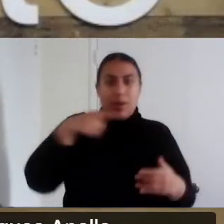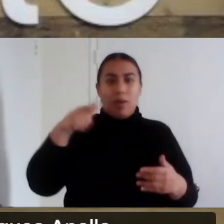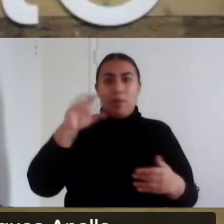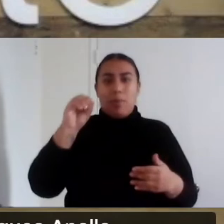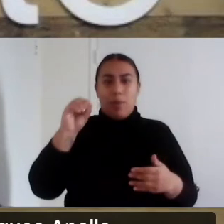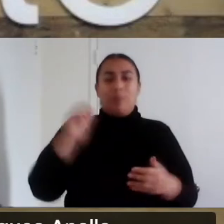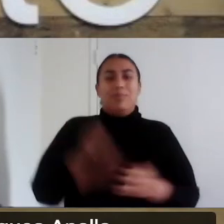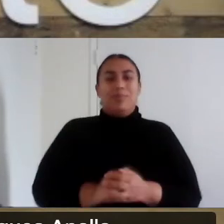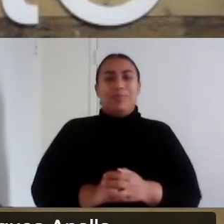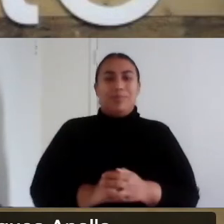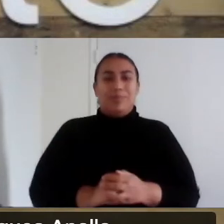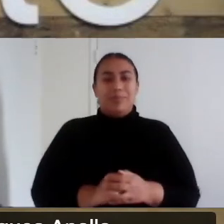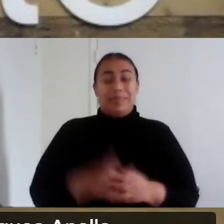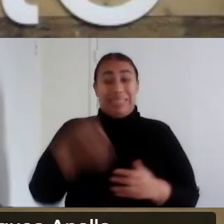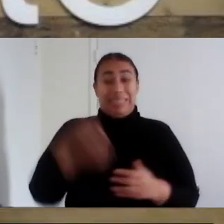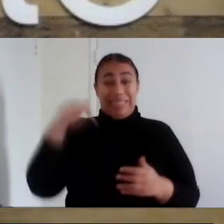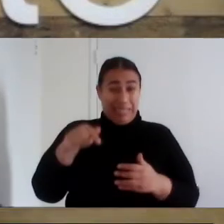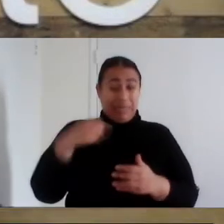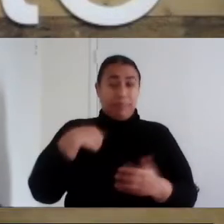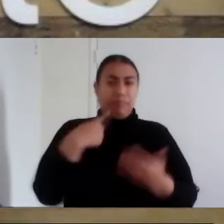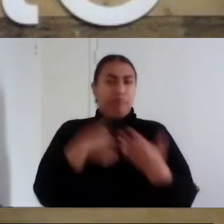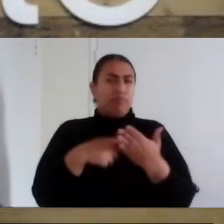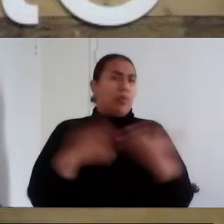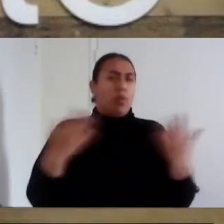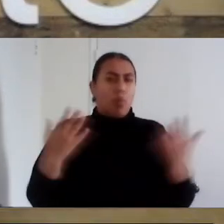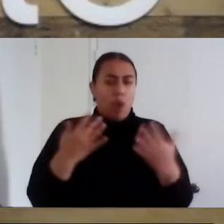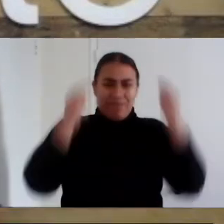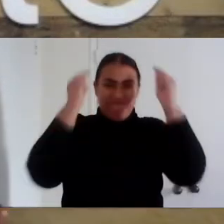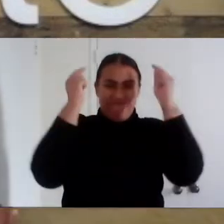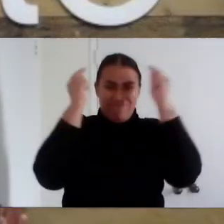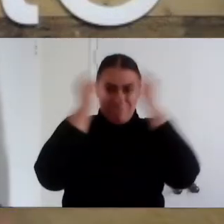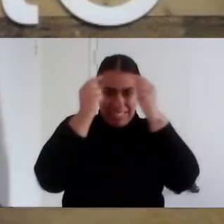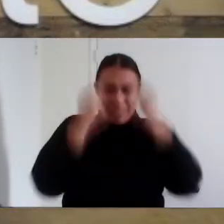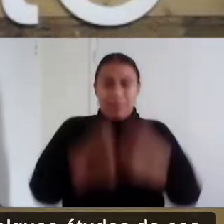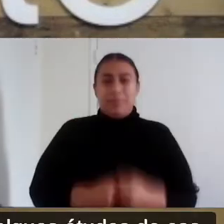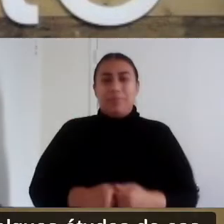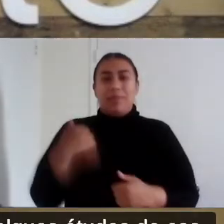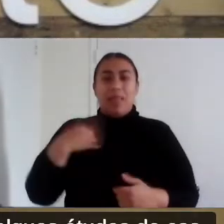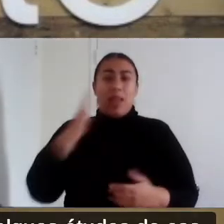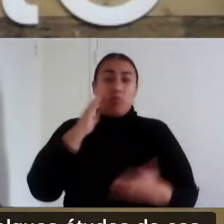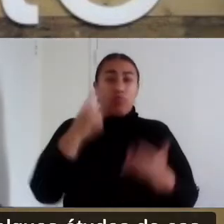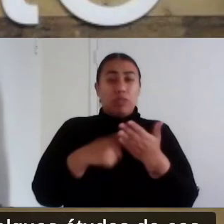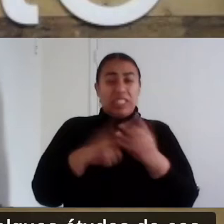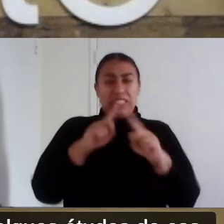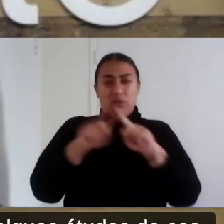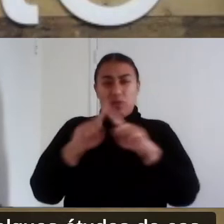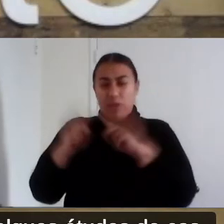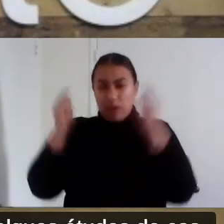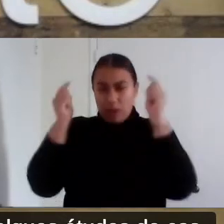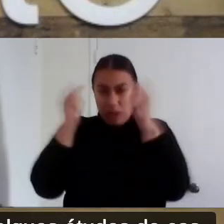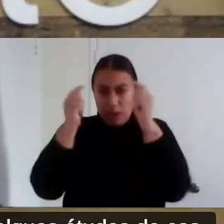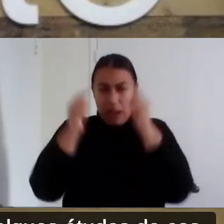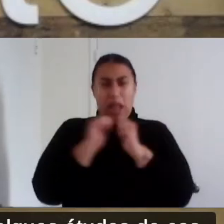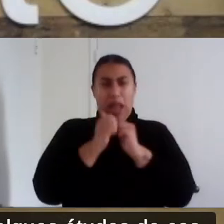specialists and medical graduates that works at the Apollo clinics. Today's topic is headaches. We're going to discuss a few different types of